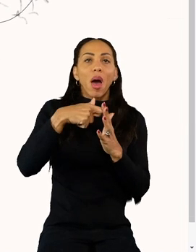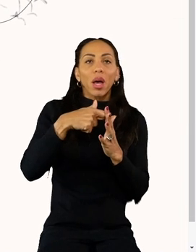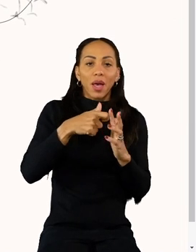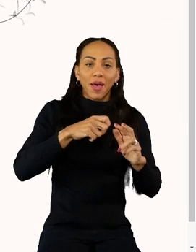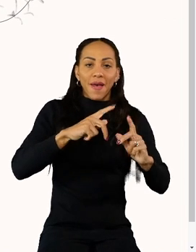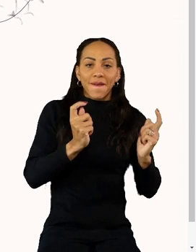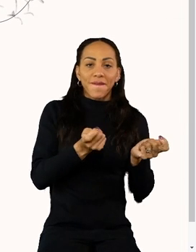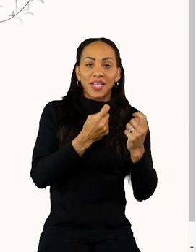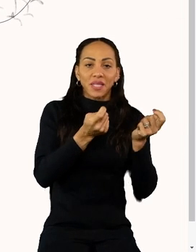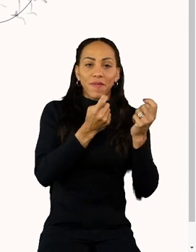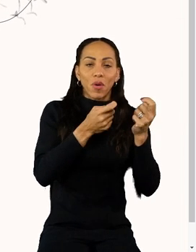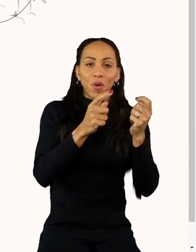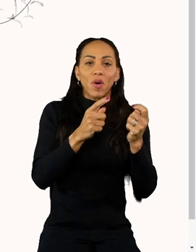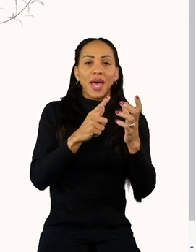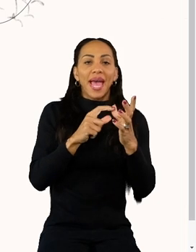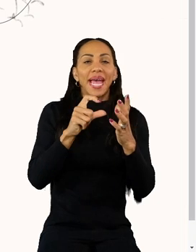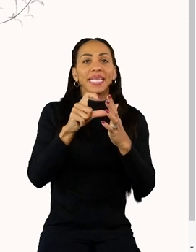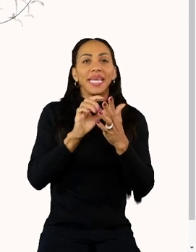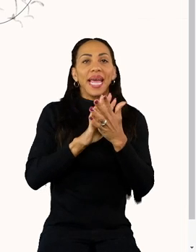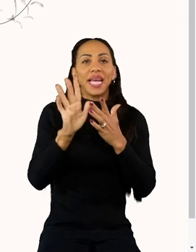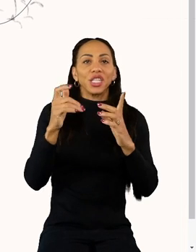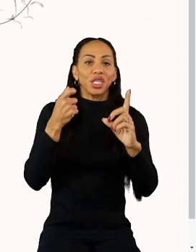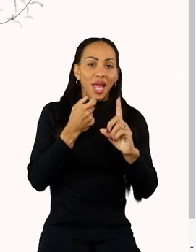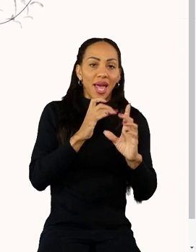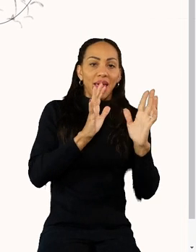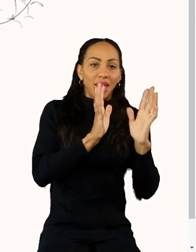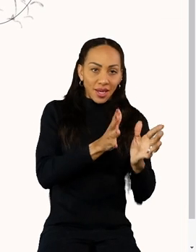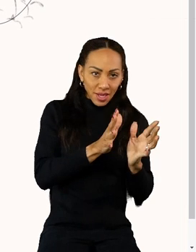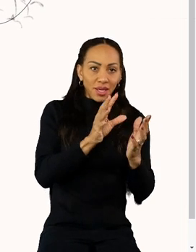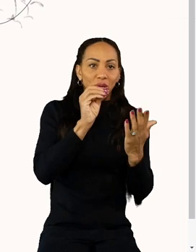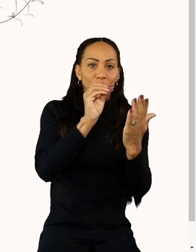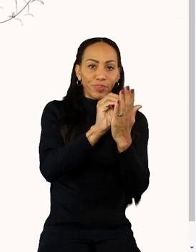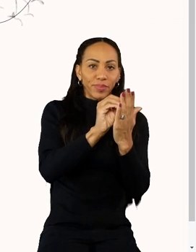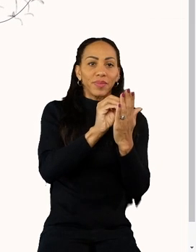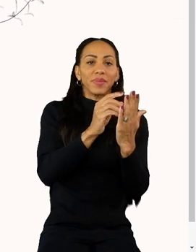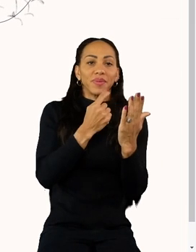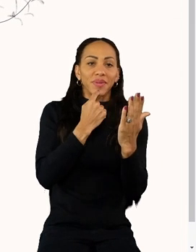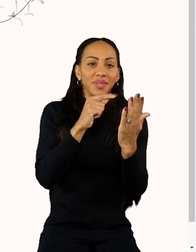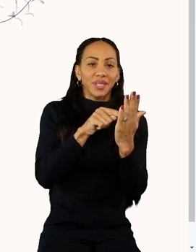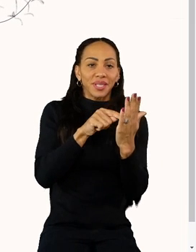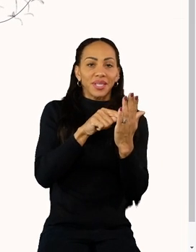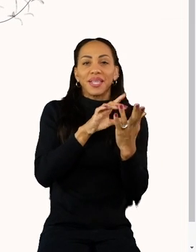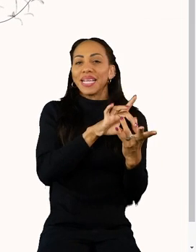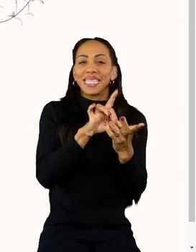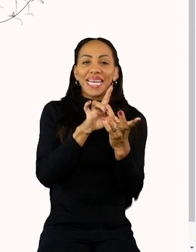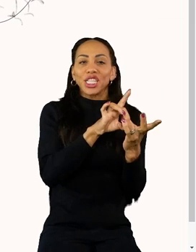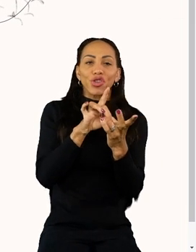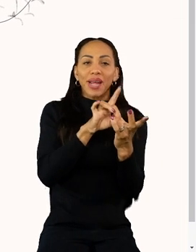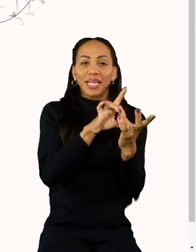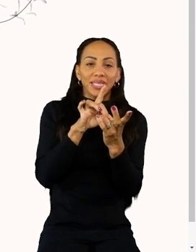with ADHK for Spark Festival will live. It will exist somewhere on this brain.